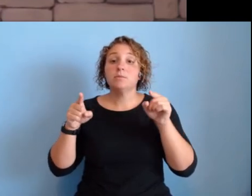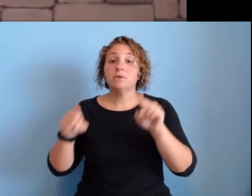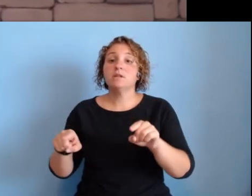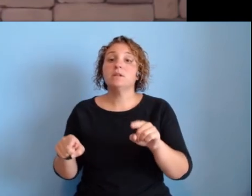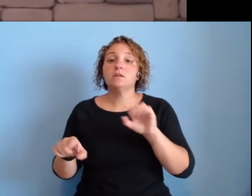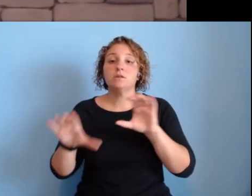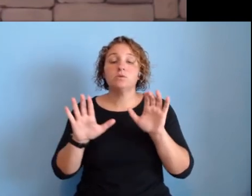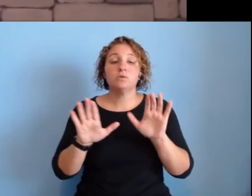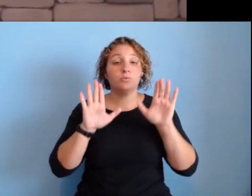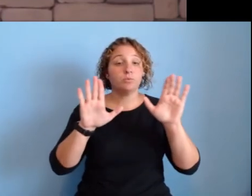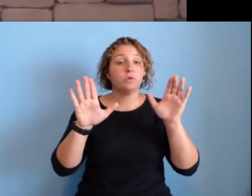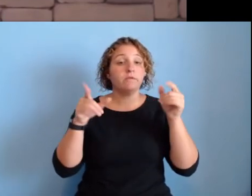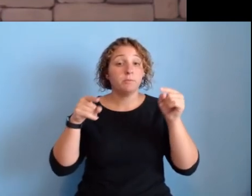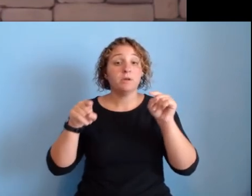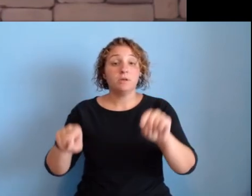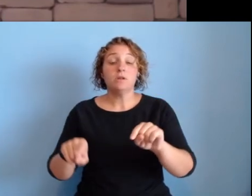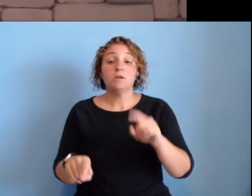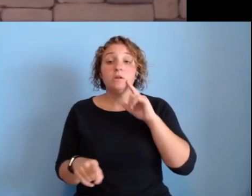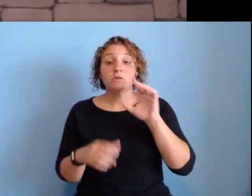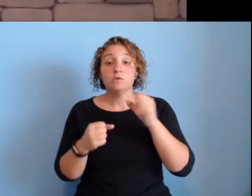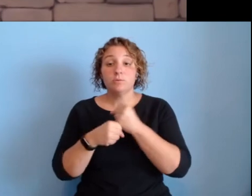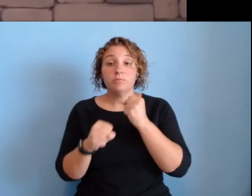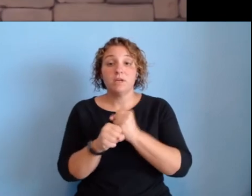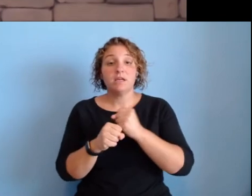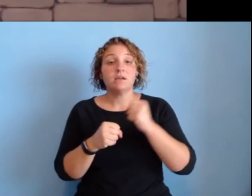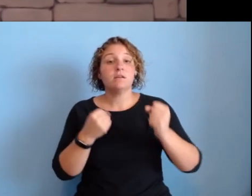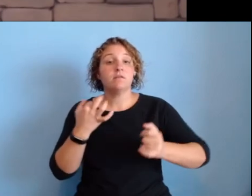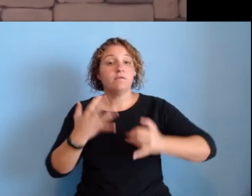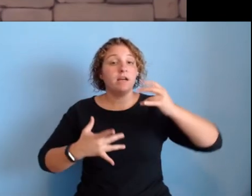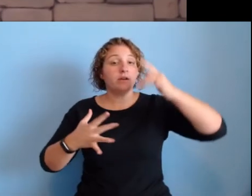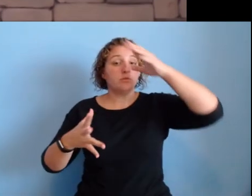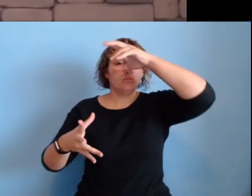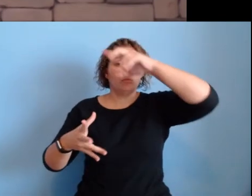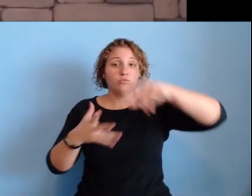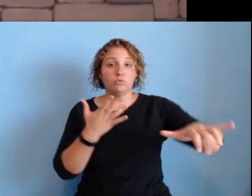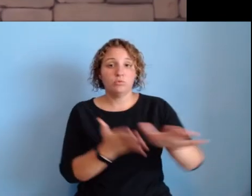He doeth great wonders so did he make a fire come down from heaven in the sight of men.